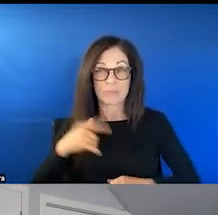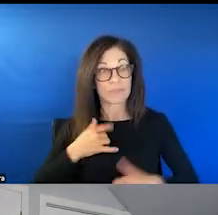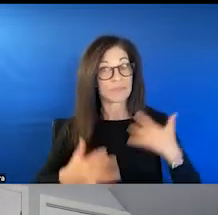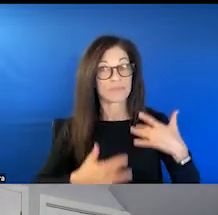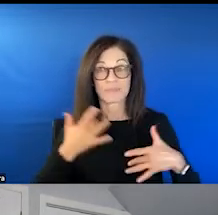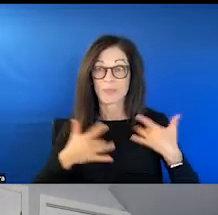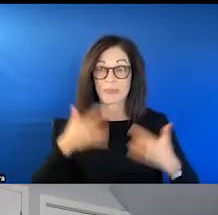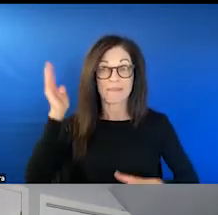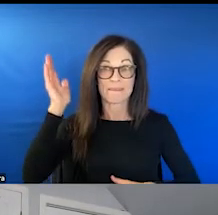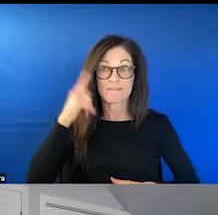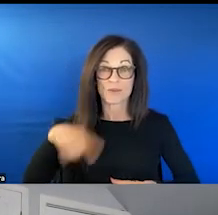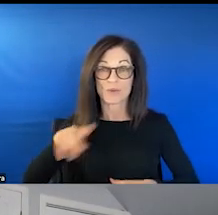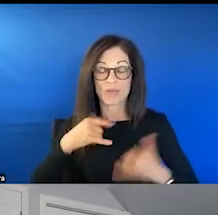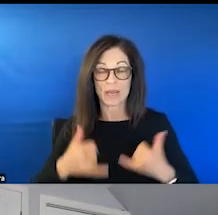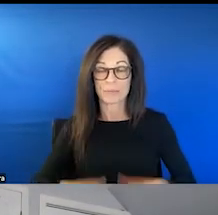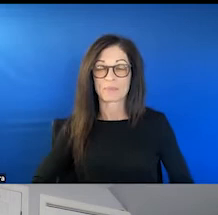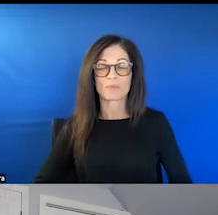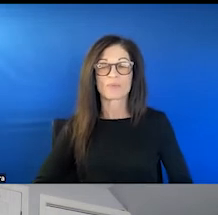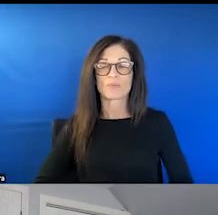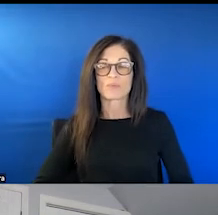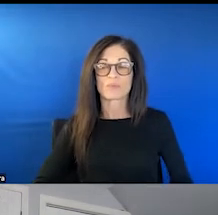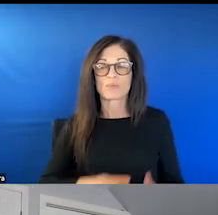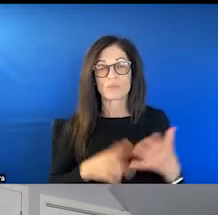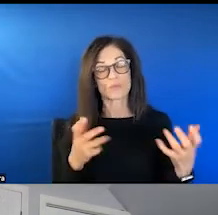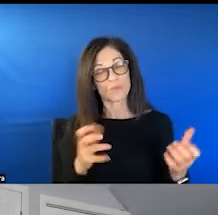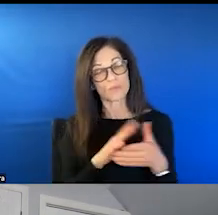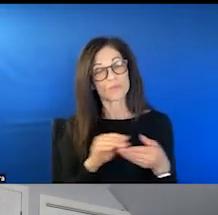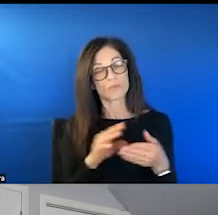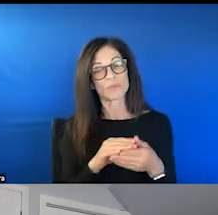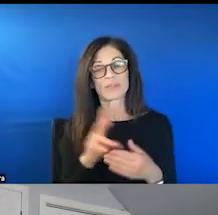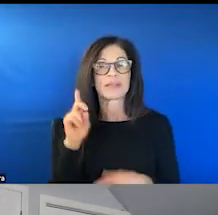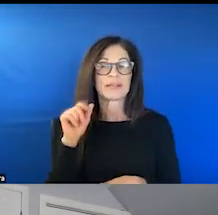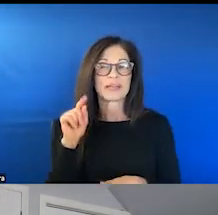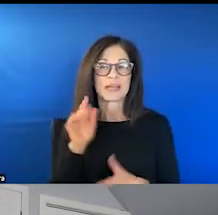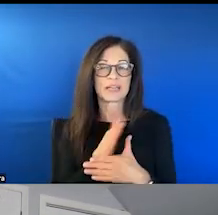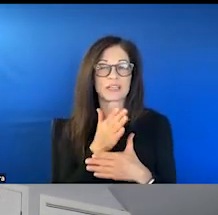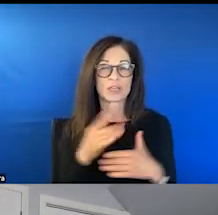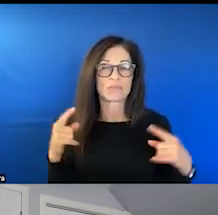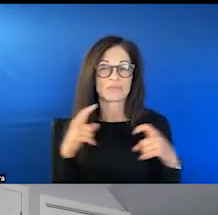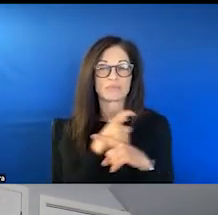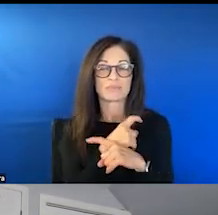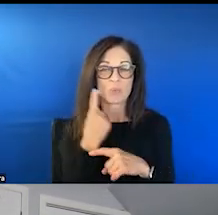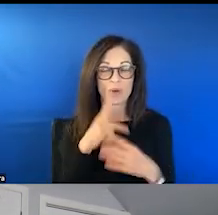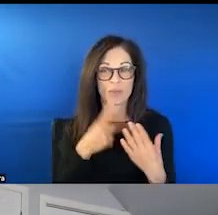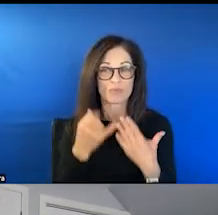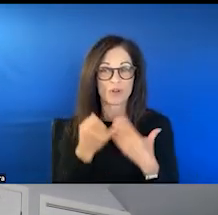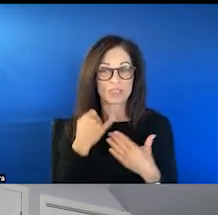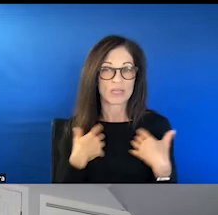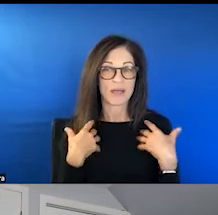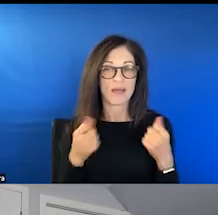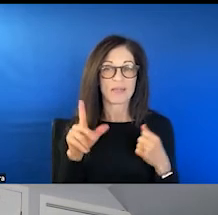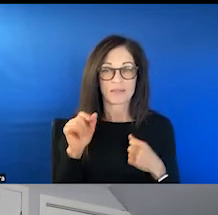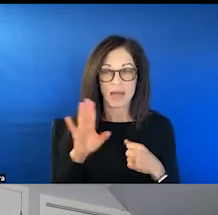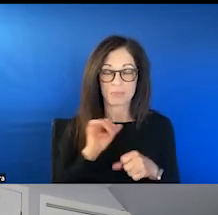today. What I wanted to talk about is some of the data sharing complexities involved in one of the projects Health Lab is working on,